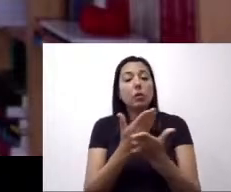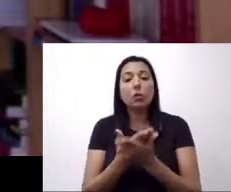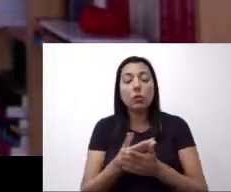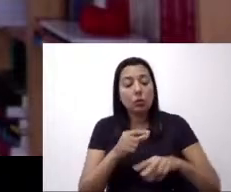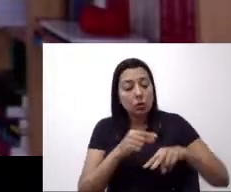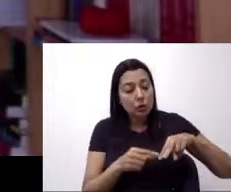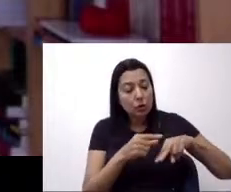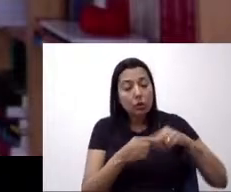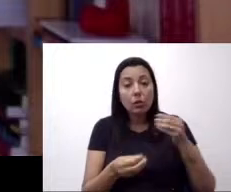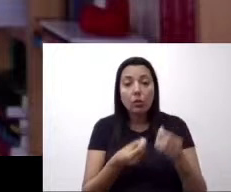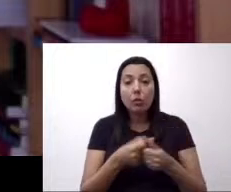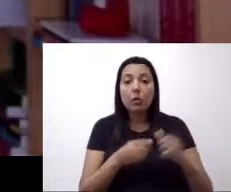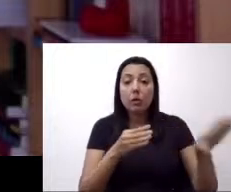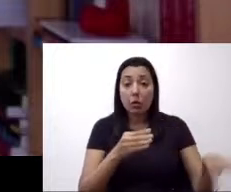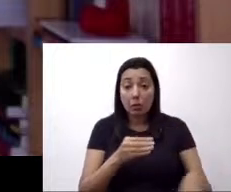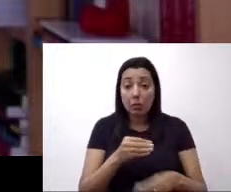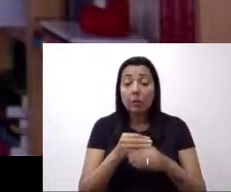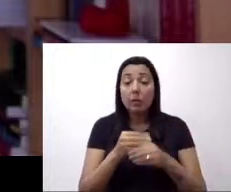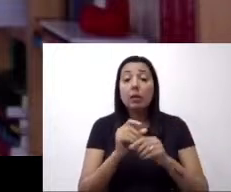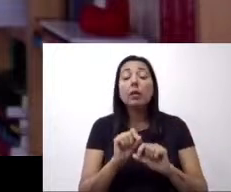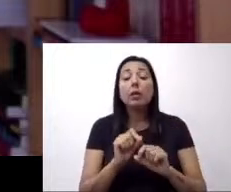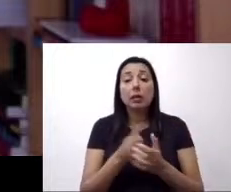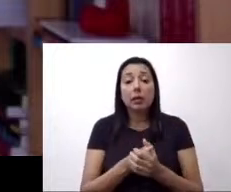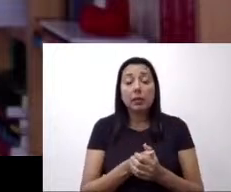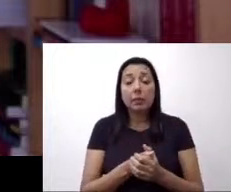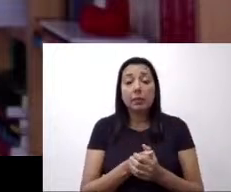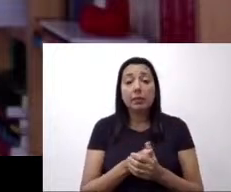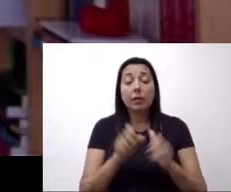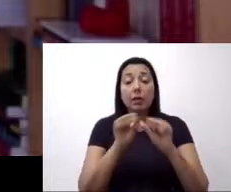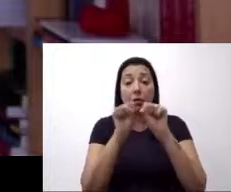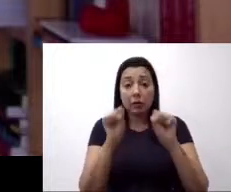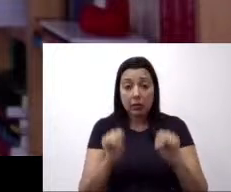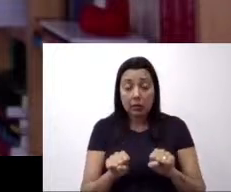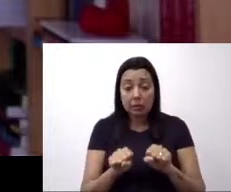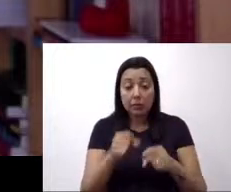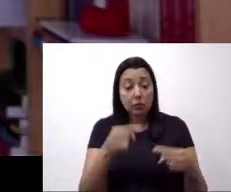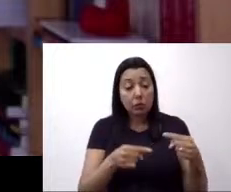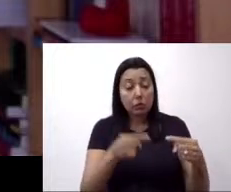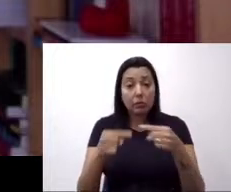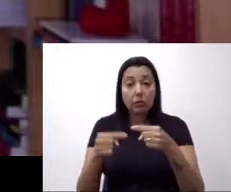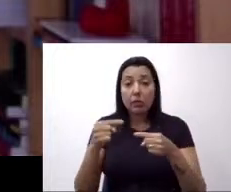to policy studies. Gwenaëlle, the floor is yours.